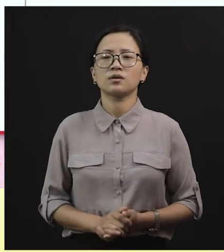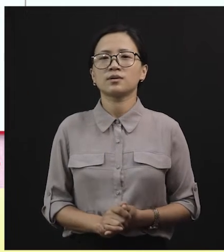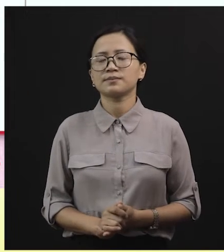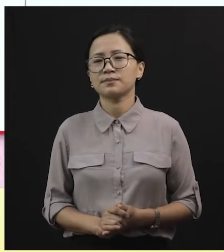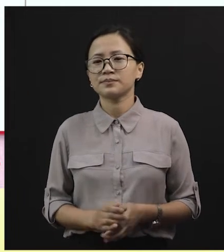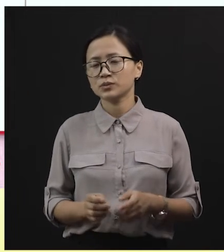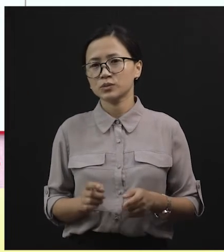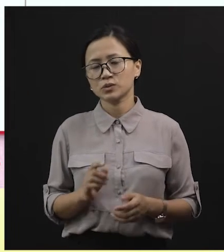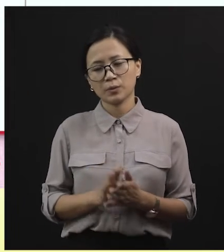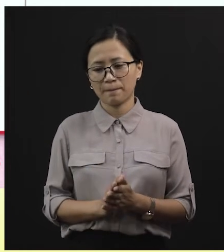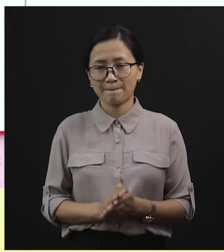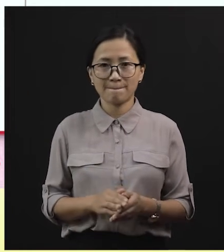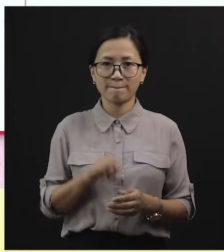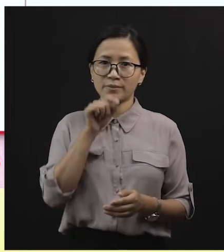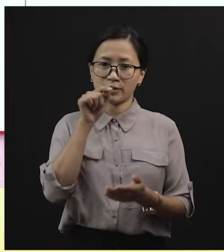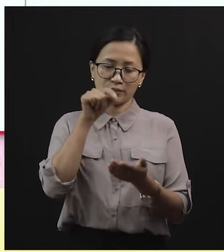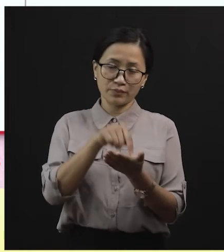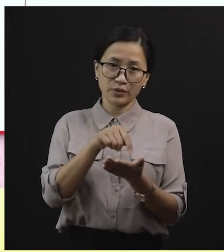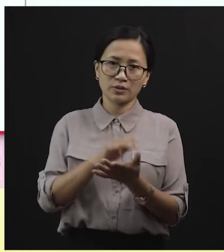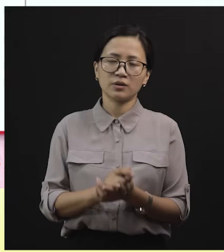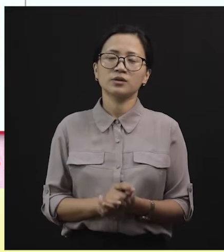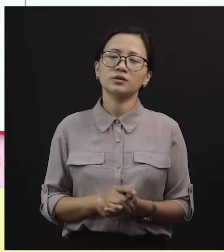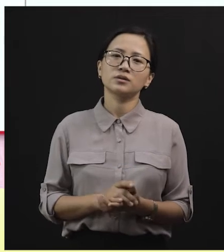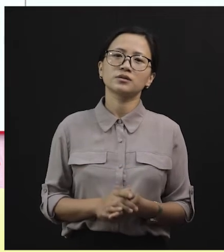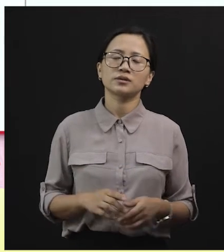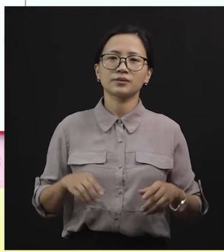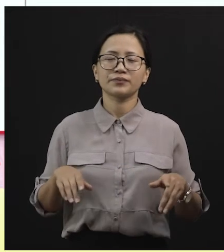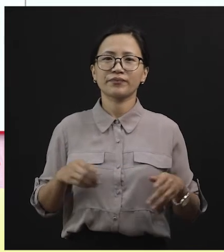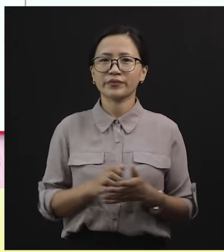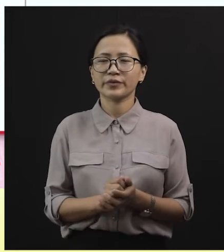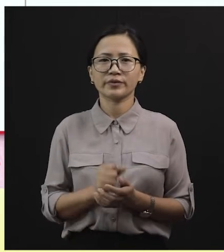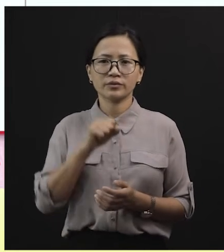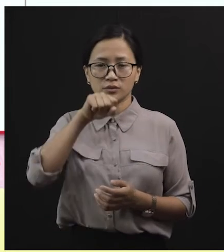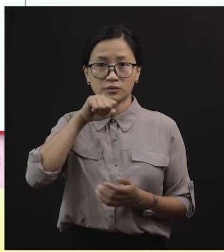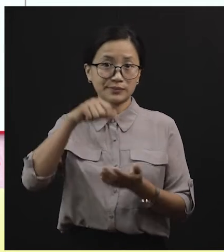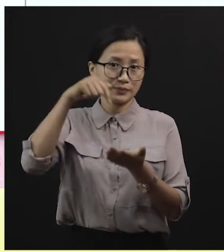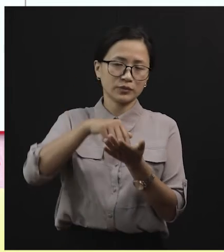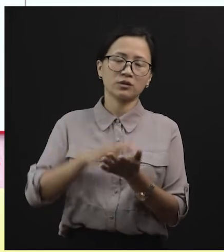a living thing. Now, next is eraser.